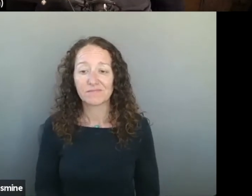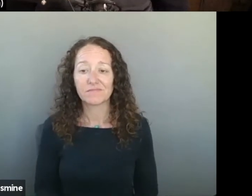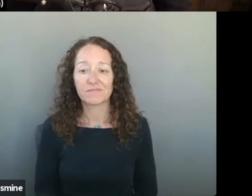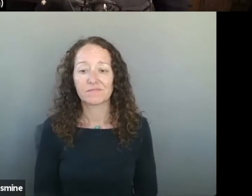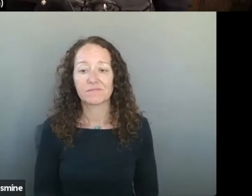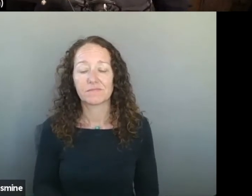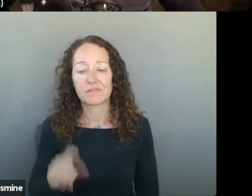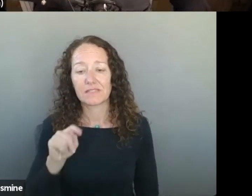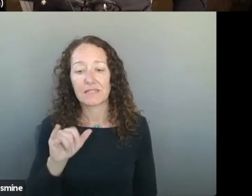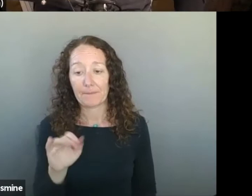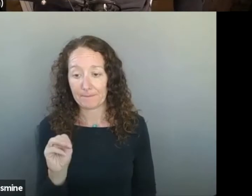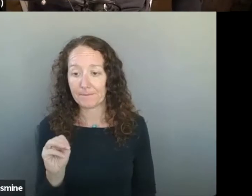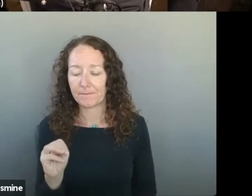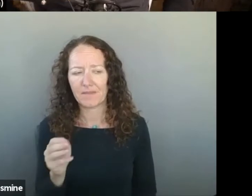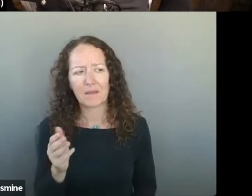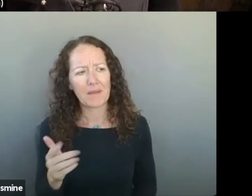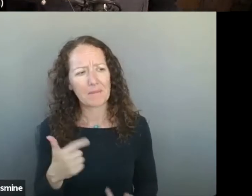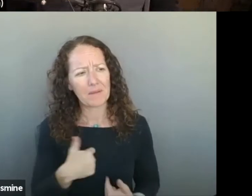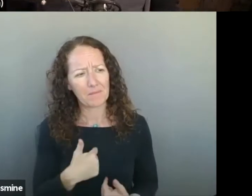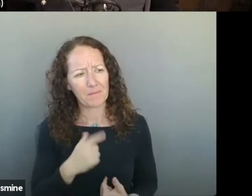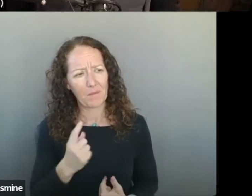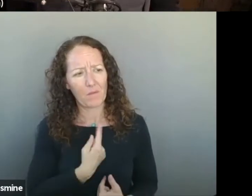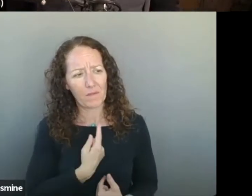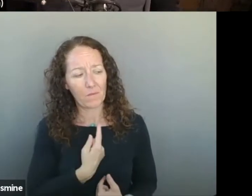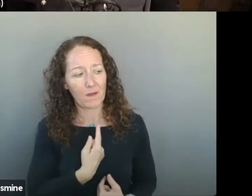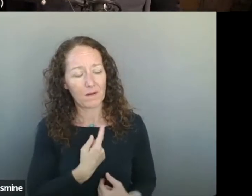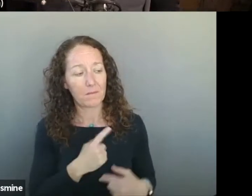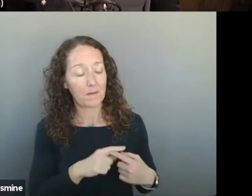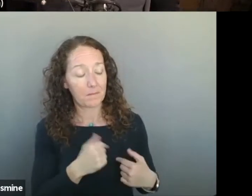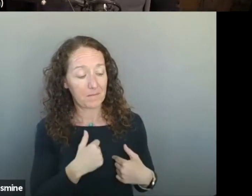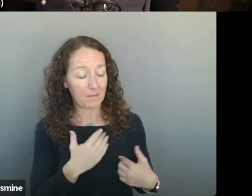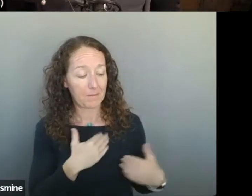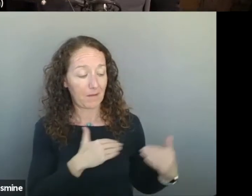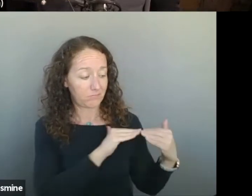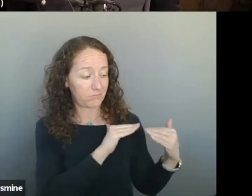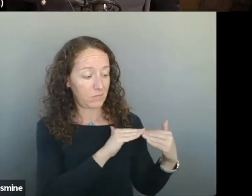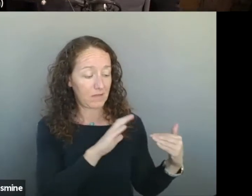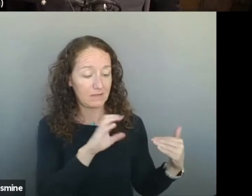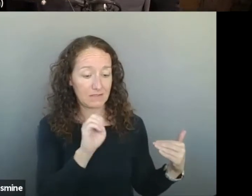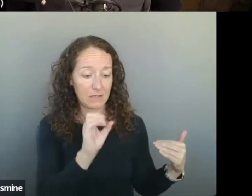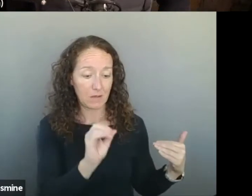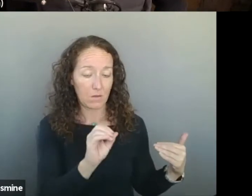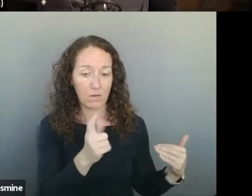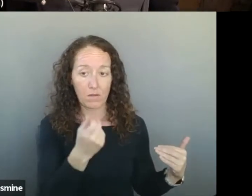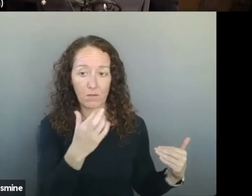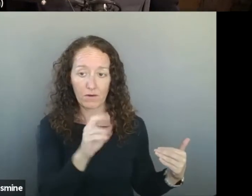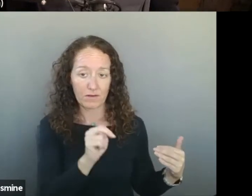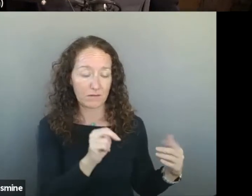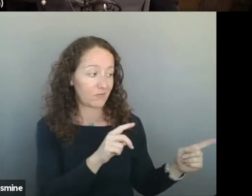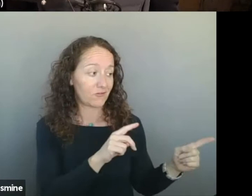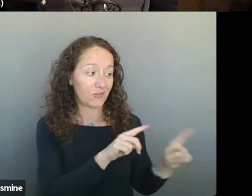Maybe it's just me and that my fellow co-CEO, Lauren Ruffin, also has a co-op,